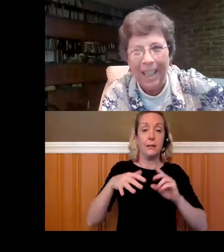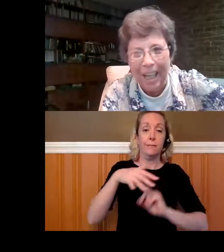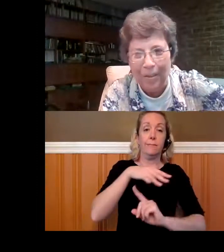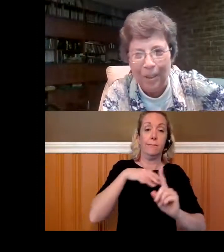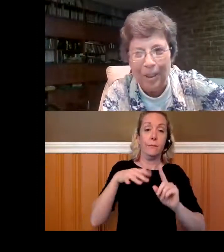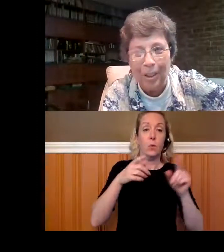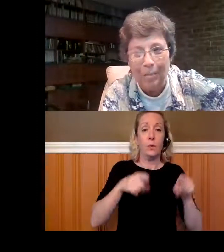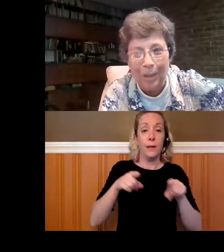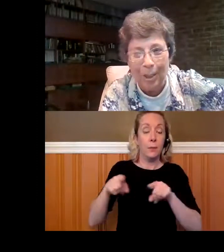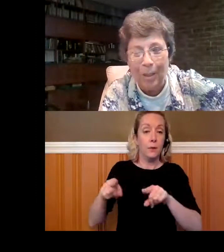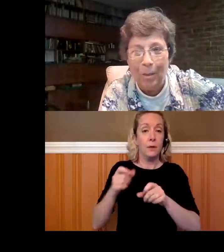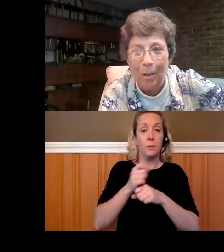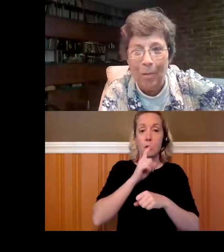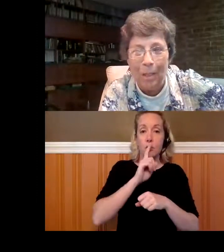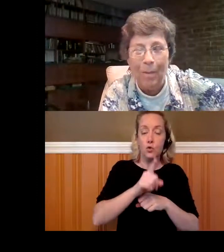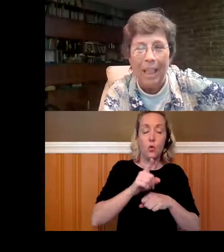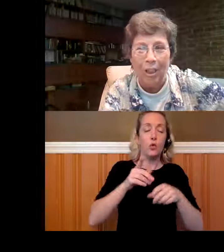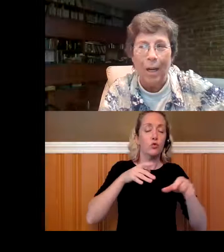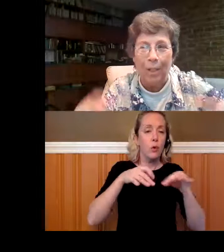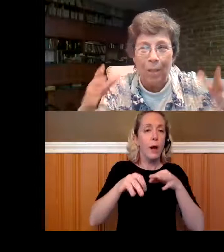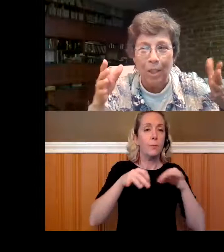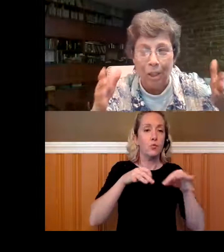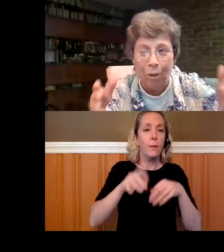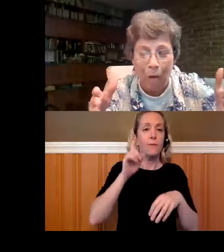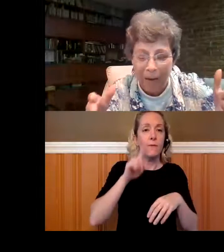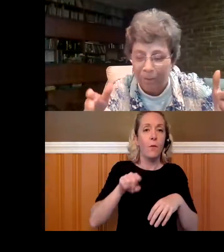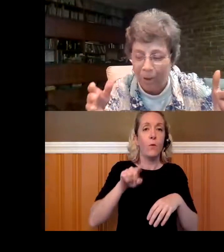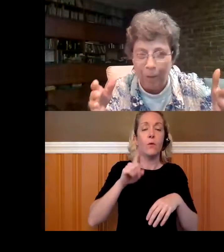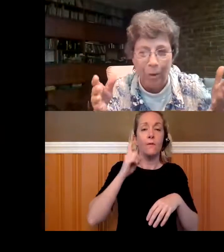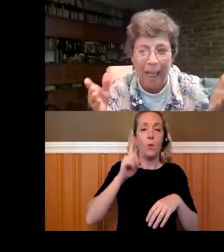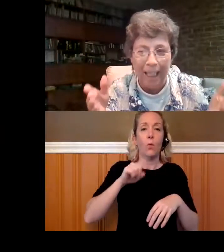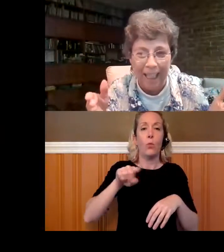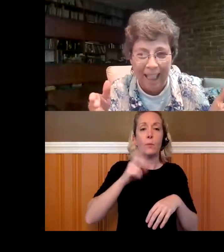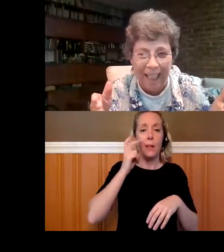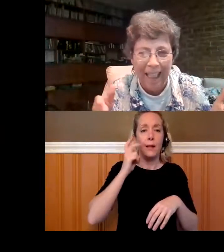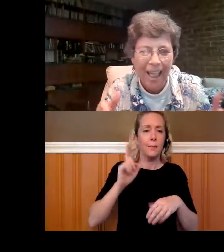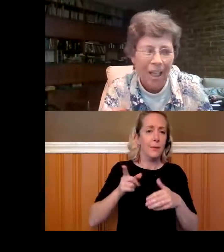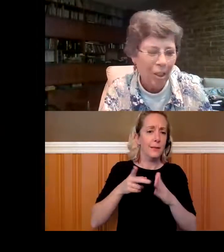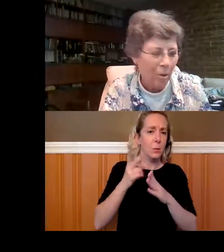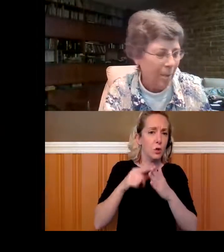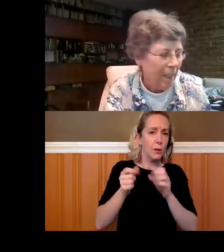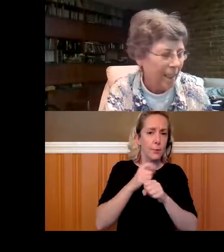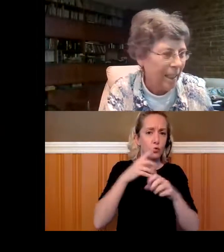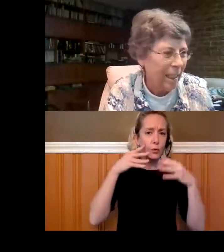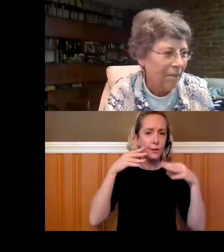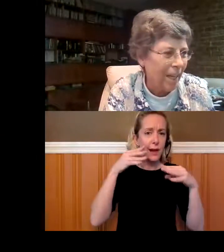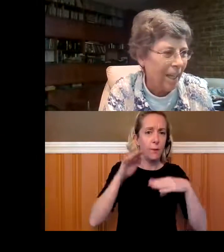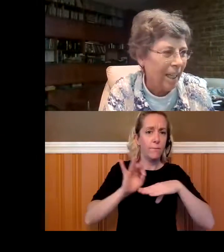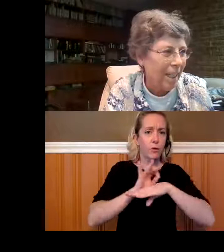so long was making sure everything was described for those of you who can't see it. So let me see if I can